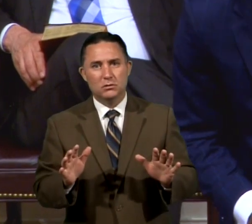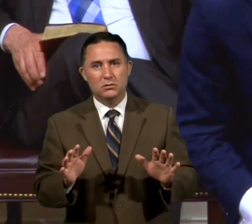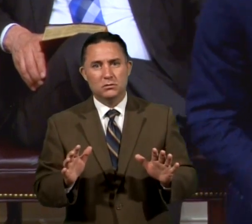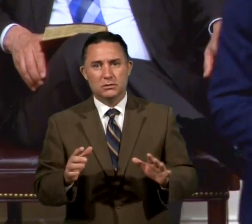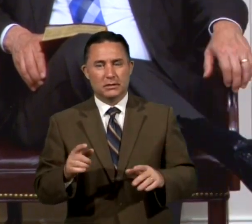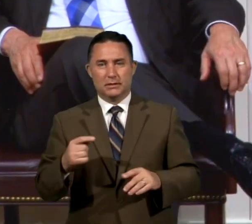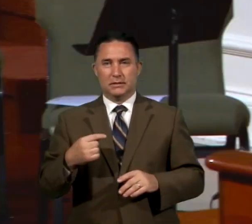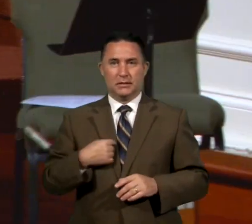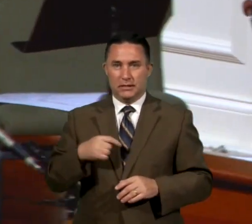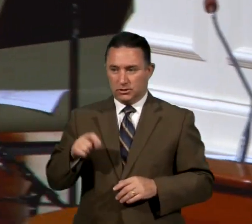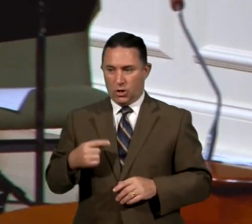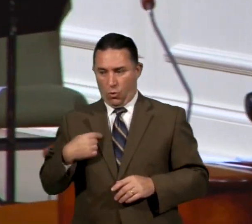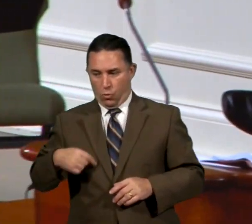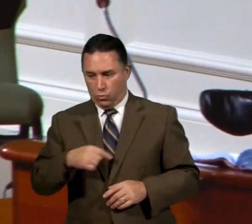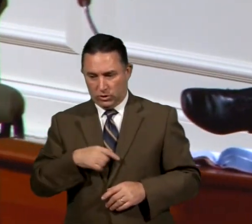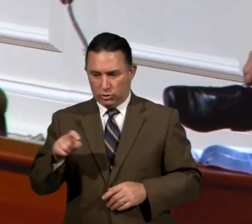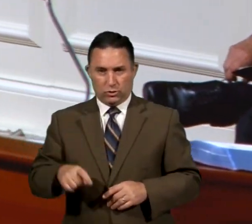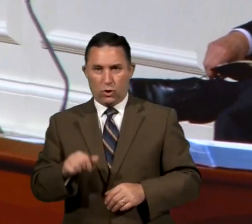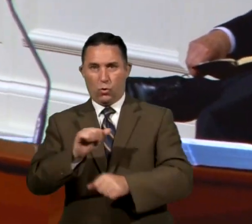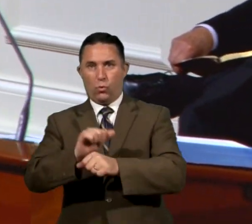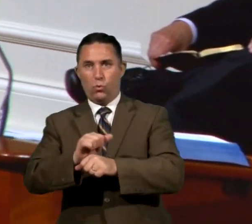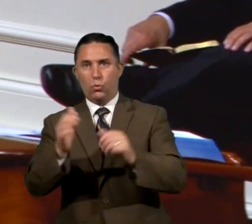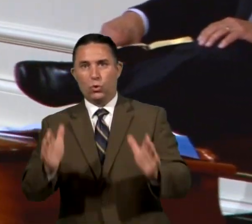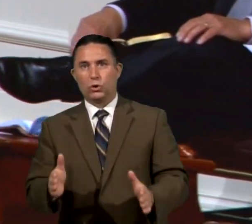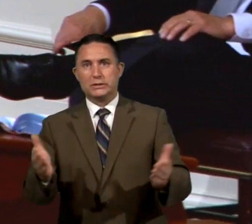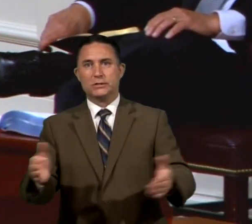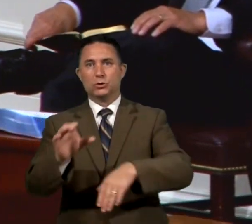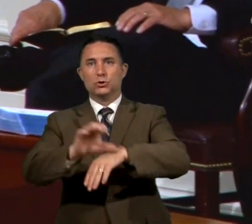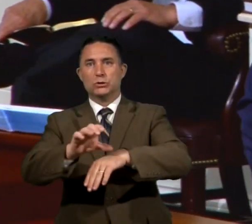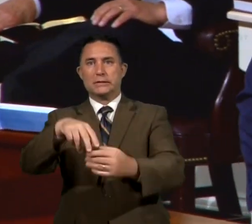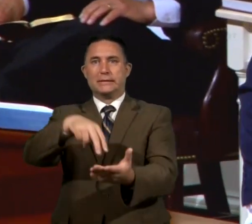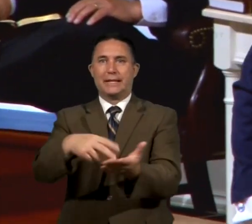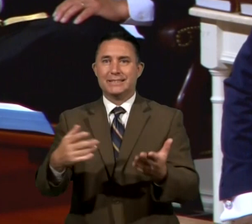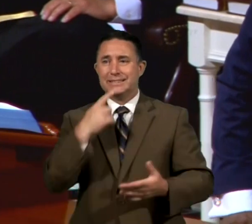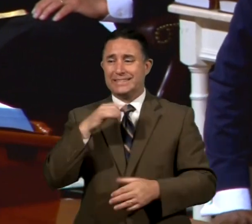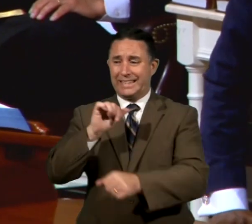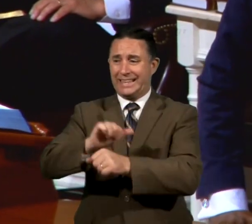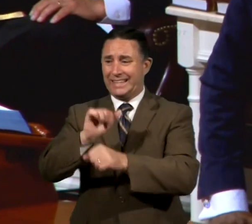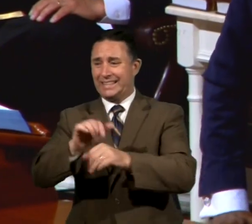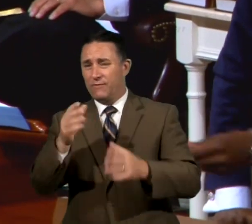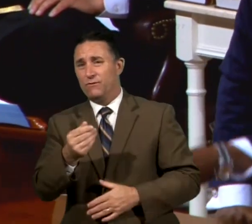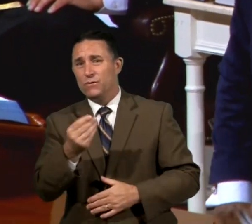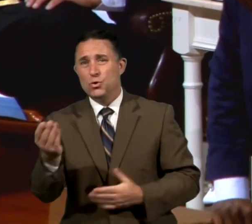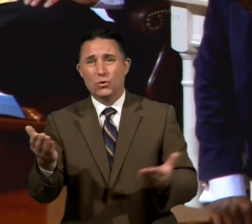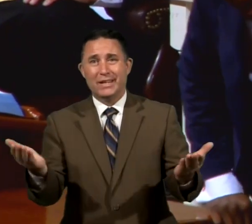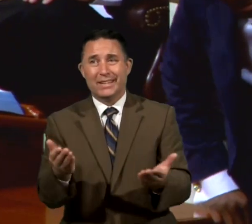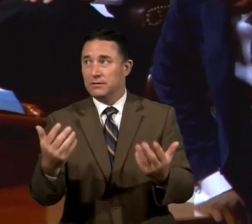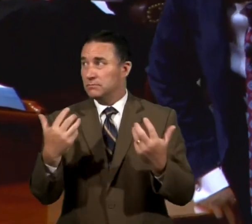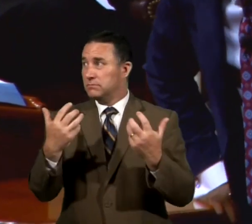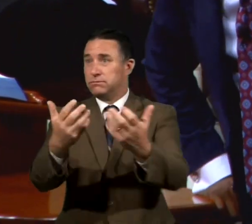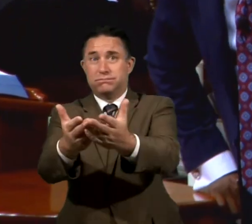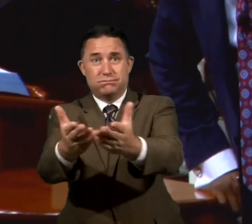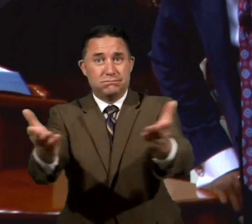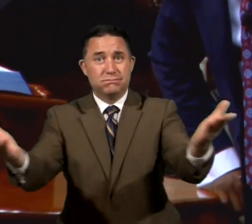I should not, and we should not, as workers here in the church, be standing here saying laborers are few in this crowd.